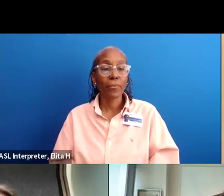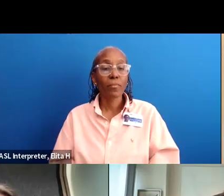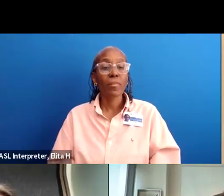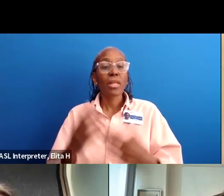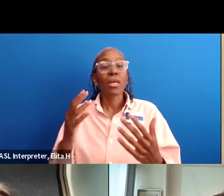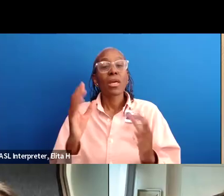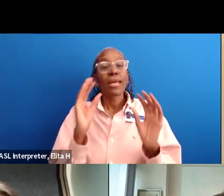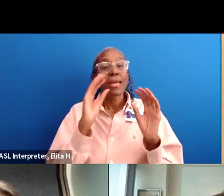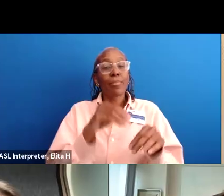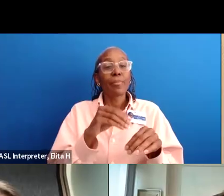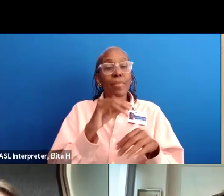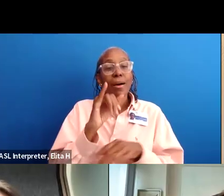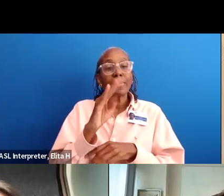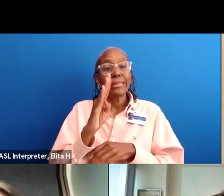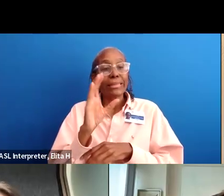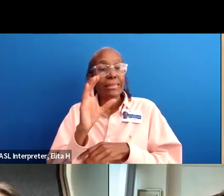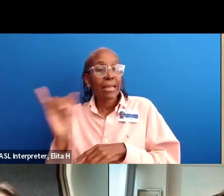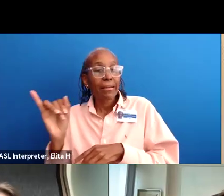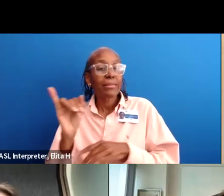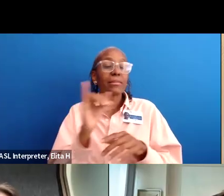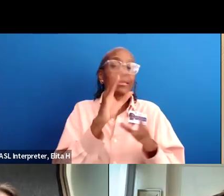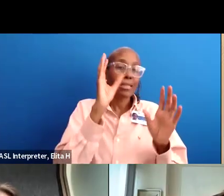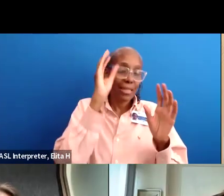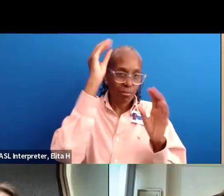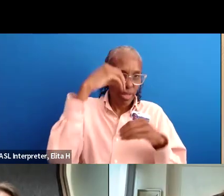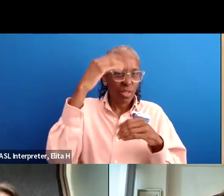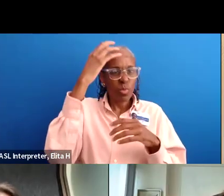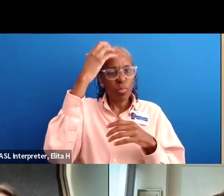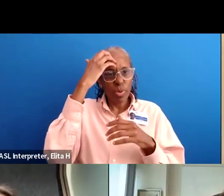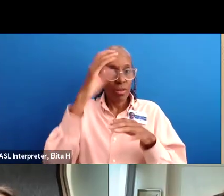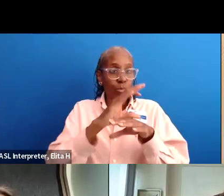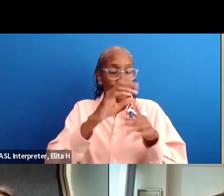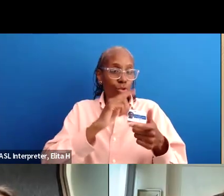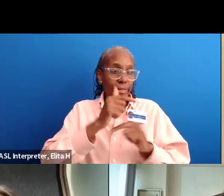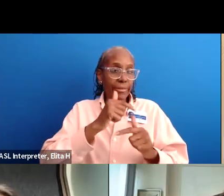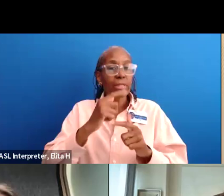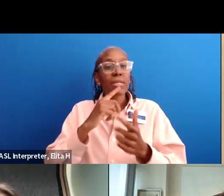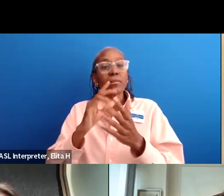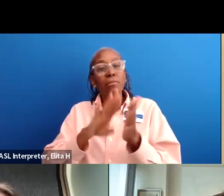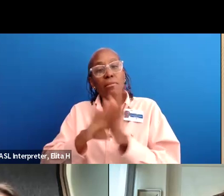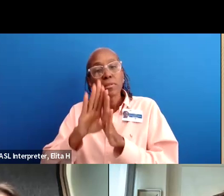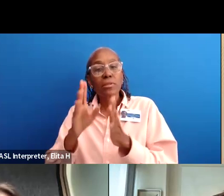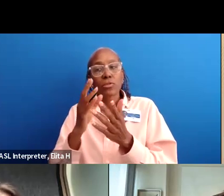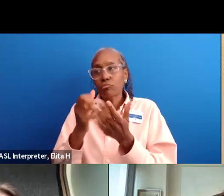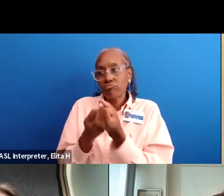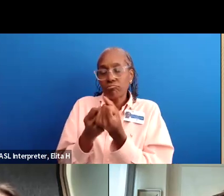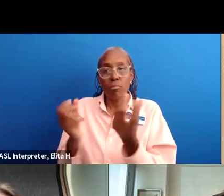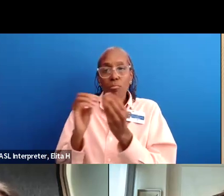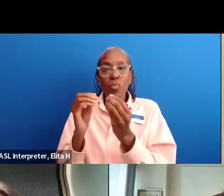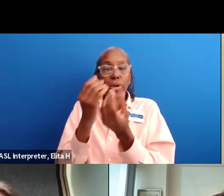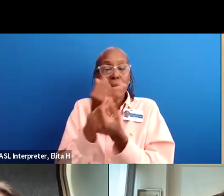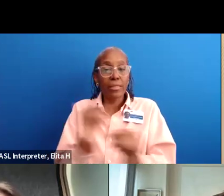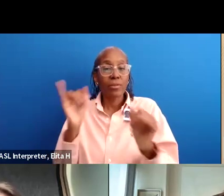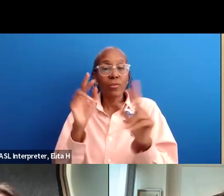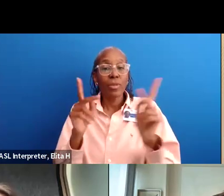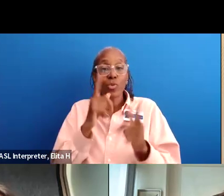So implantable brain-computer interfaces, or IBCIs, are being developed to support greater independence for people living